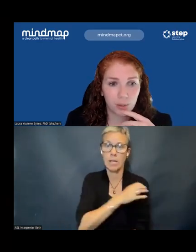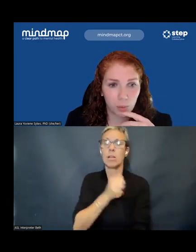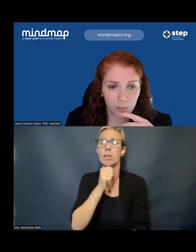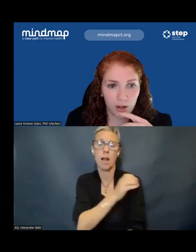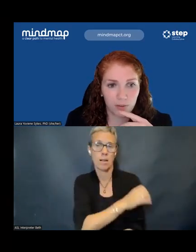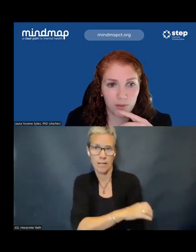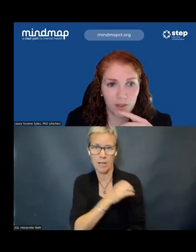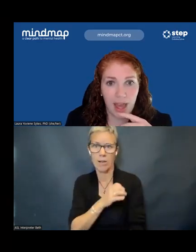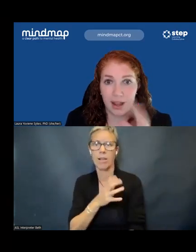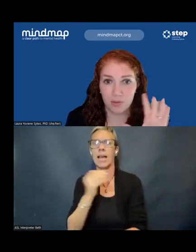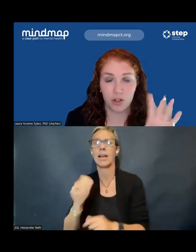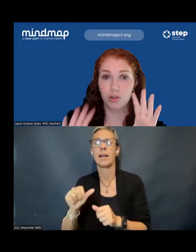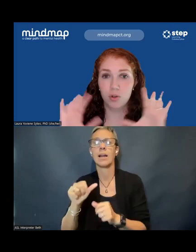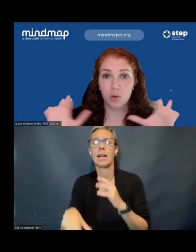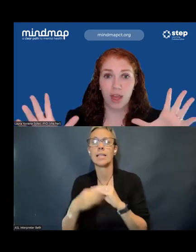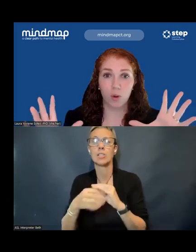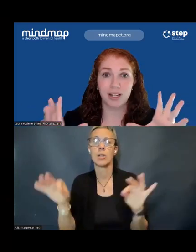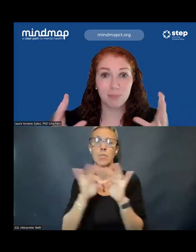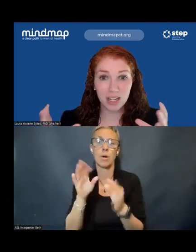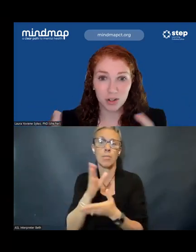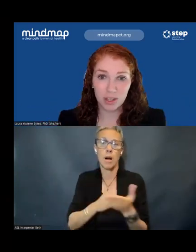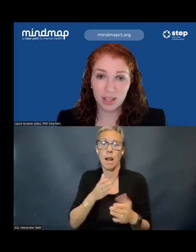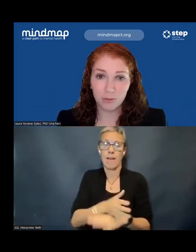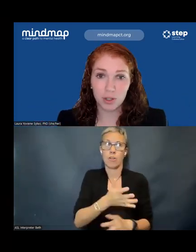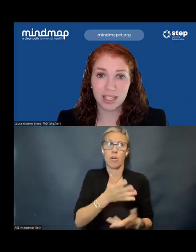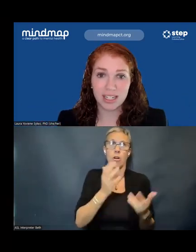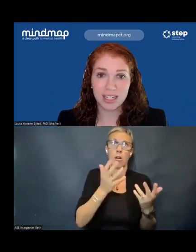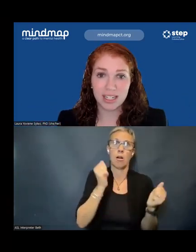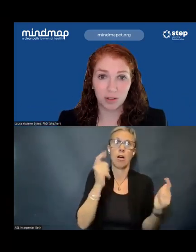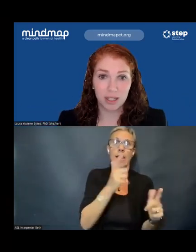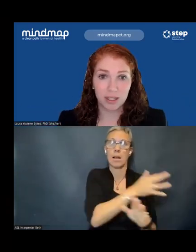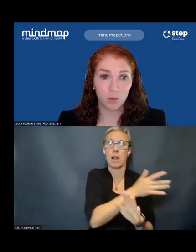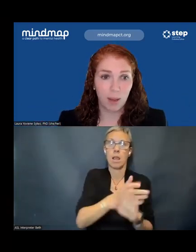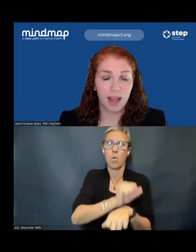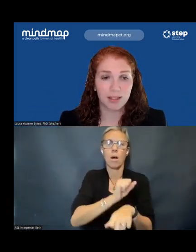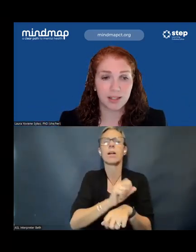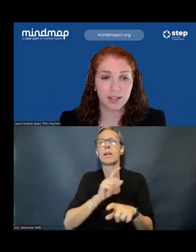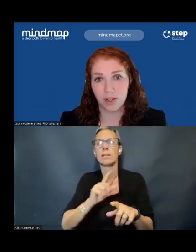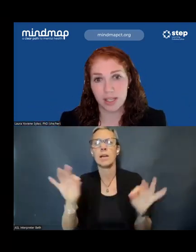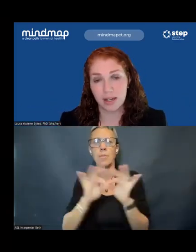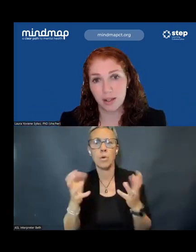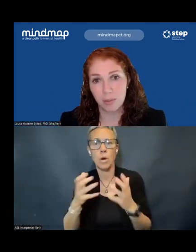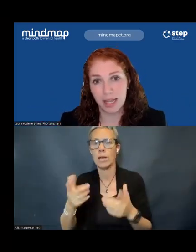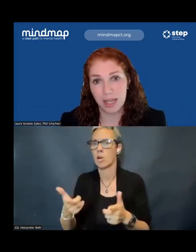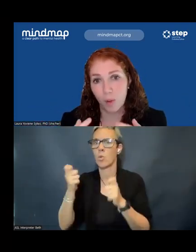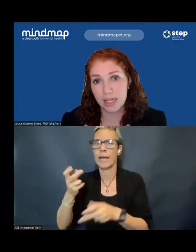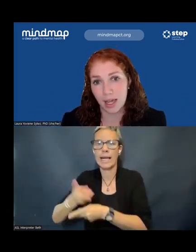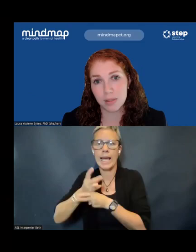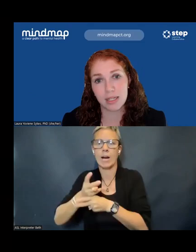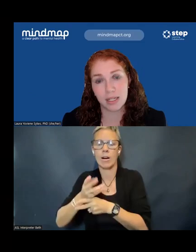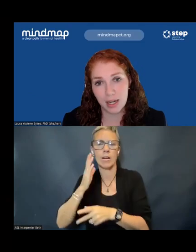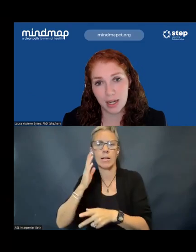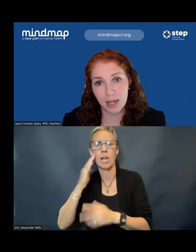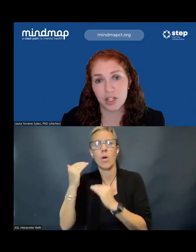another important part of that, after you do all that work, is making sure that you can get folks into care quickly. So rapid access to service and limiting wait